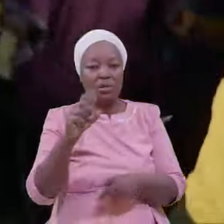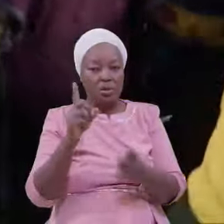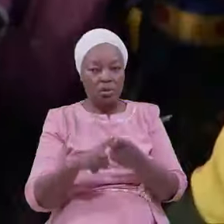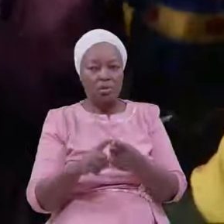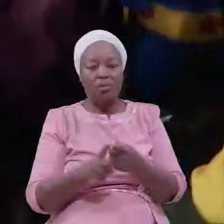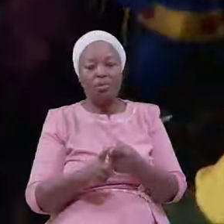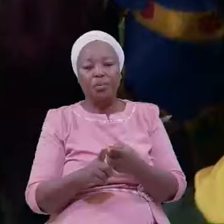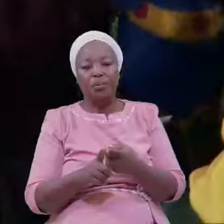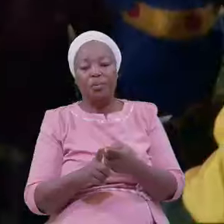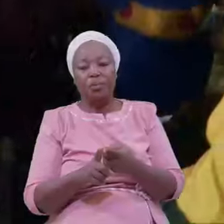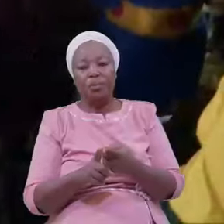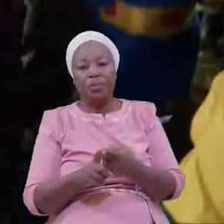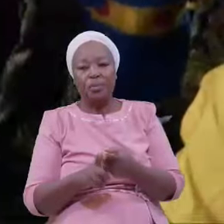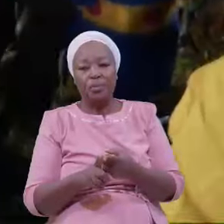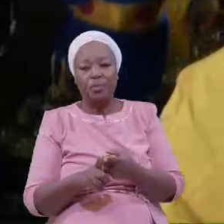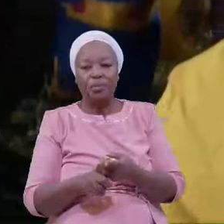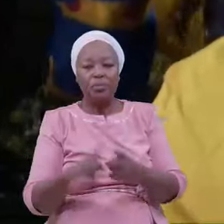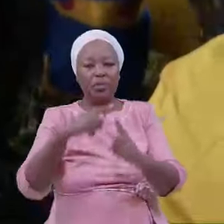for your phone.